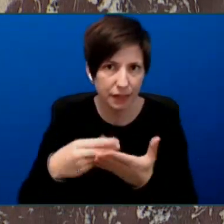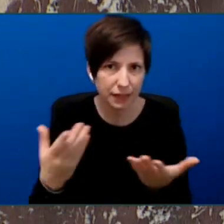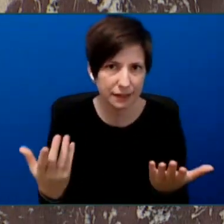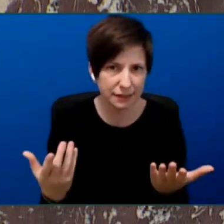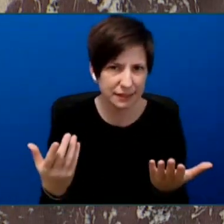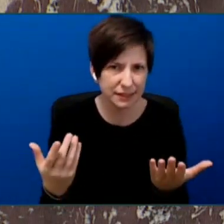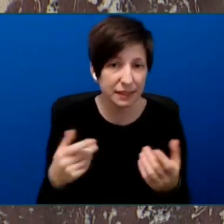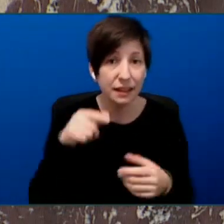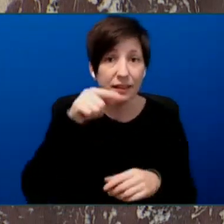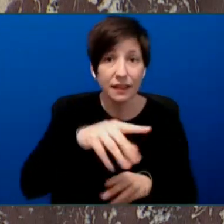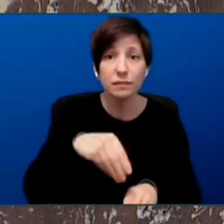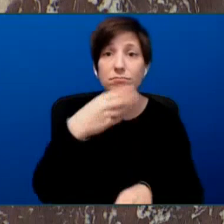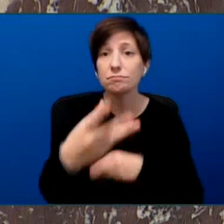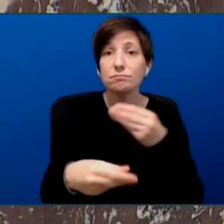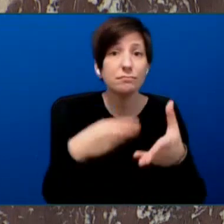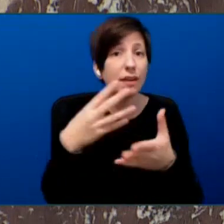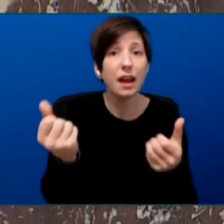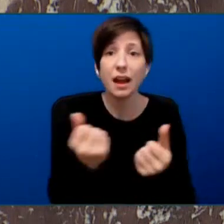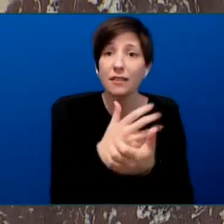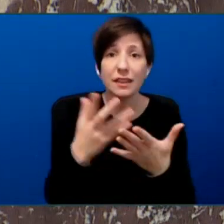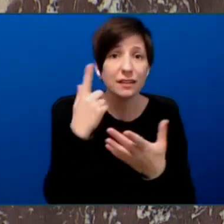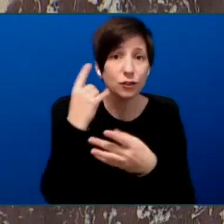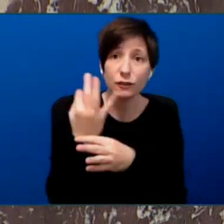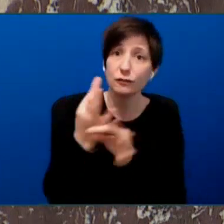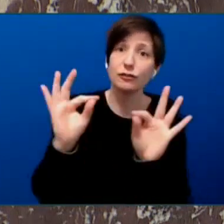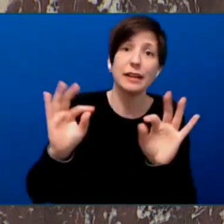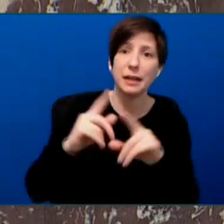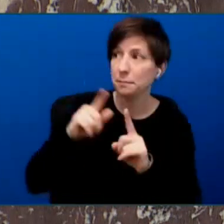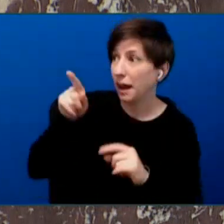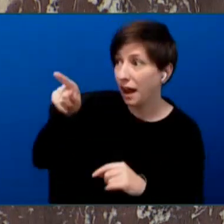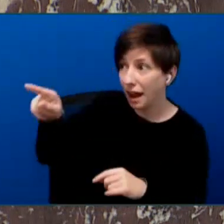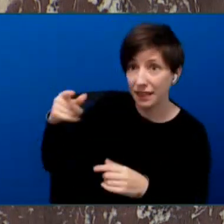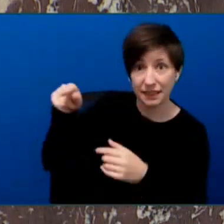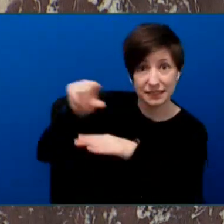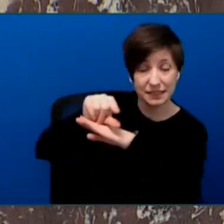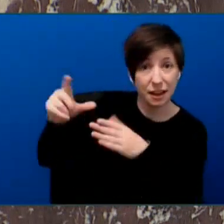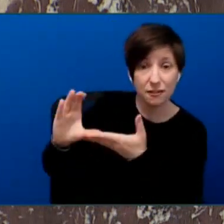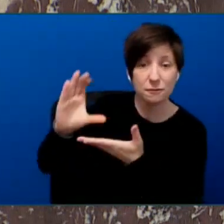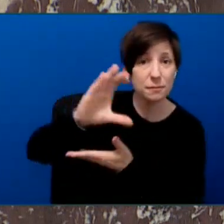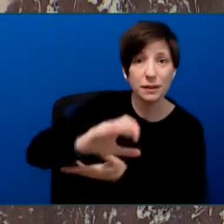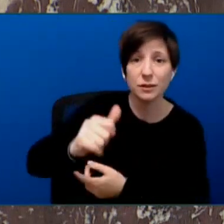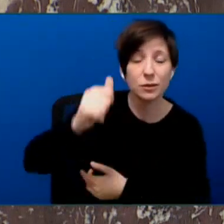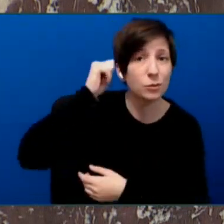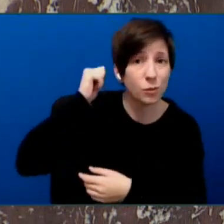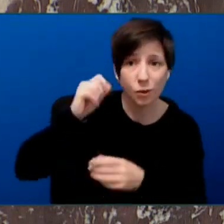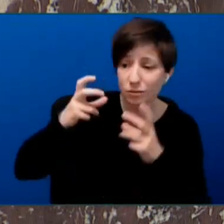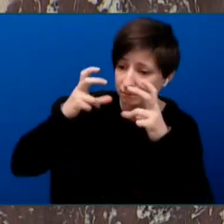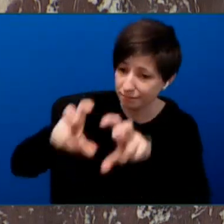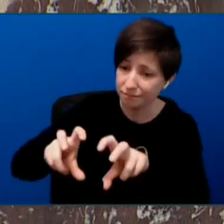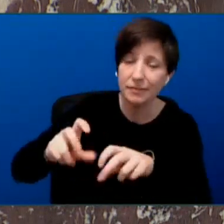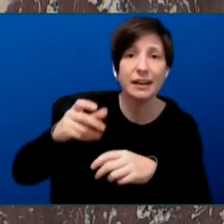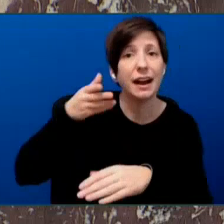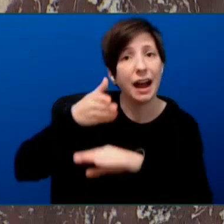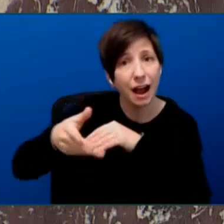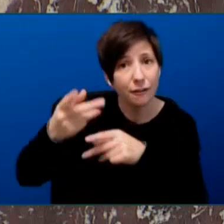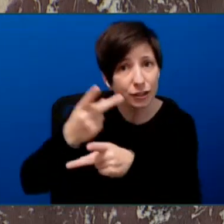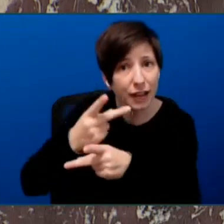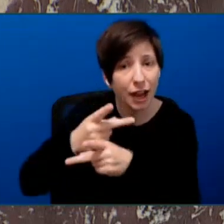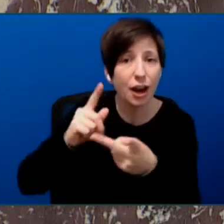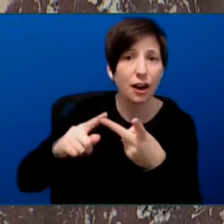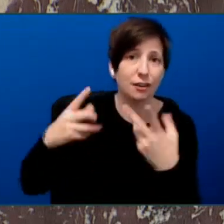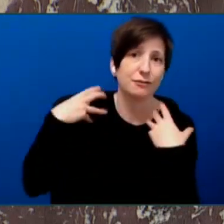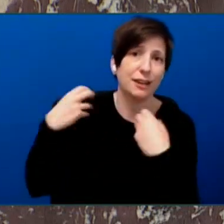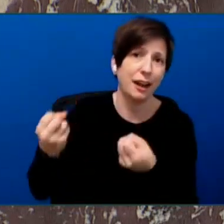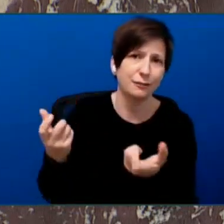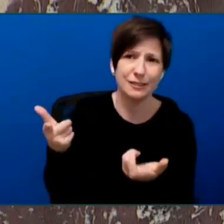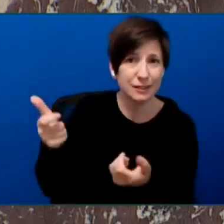aftercare. Absolutely. And medical professionals and frontline workers and even BC United, we've been